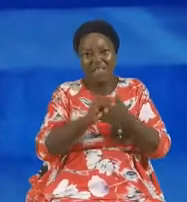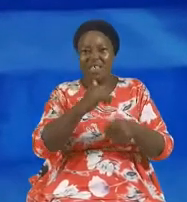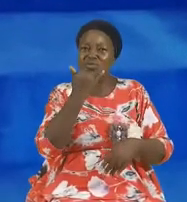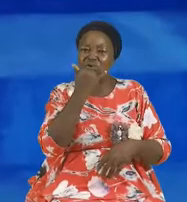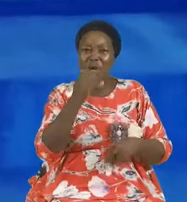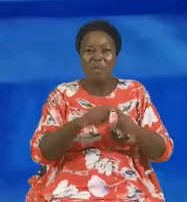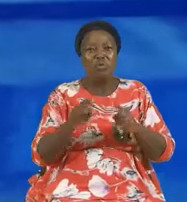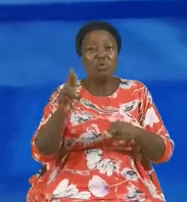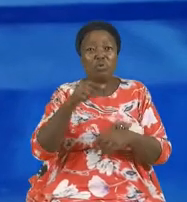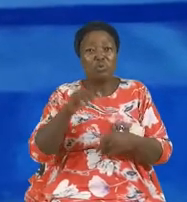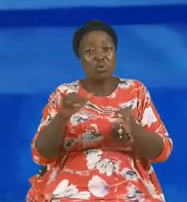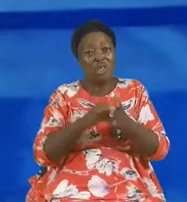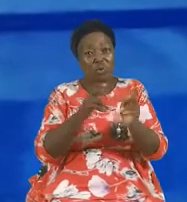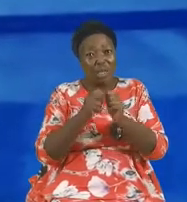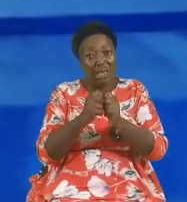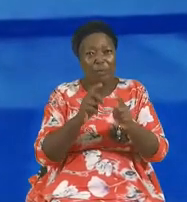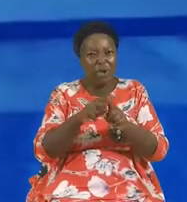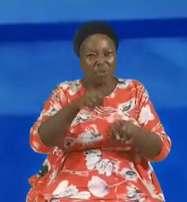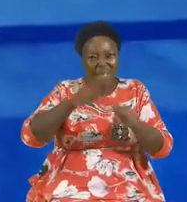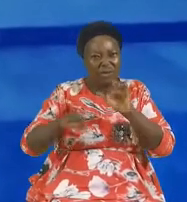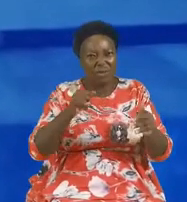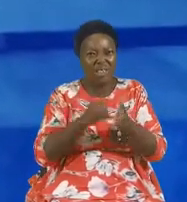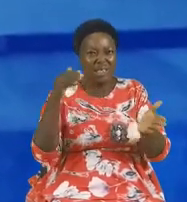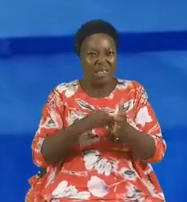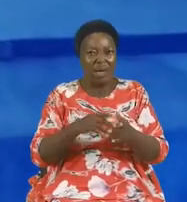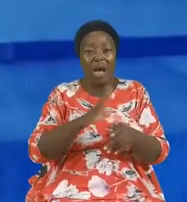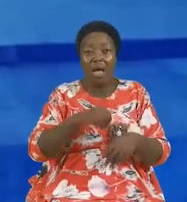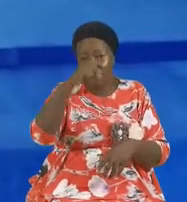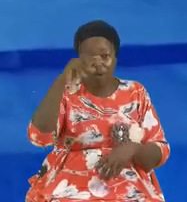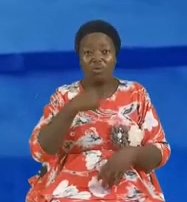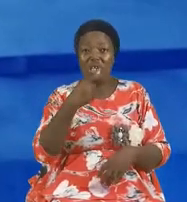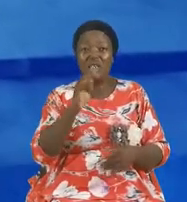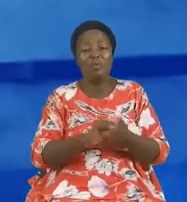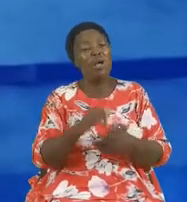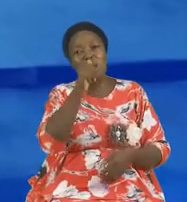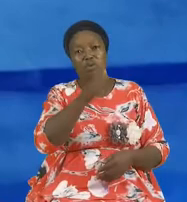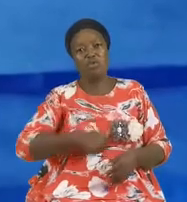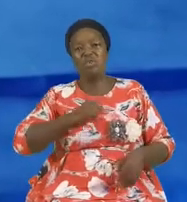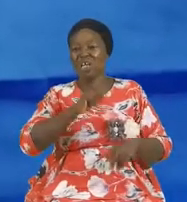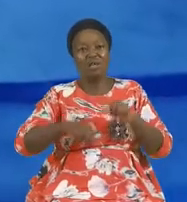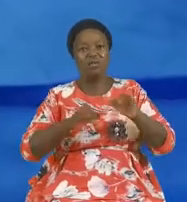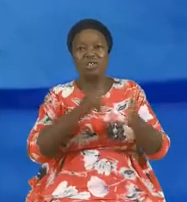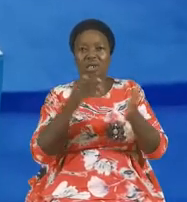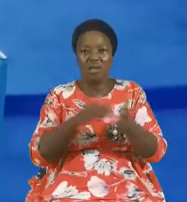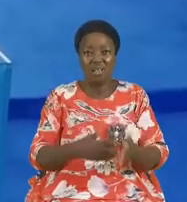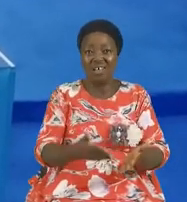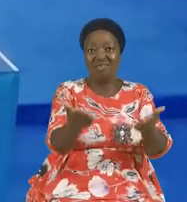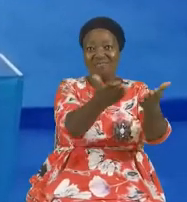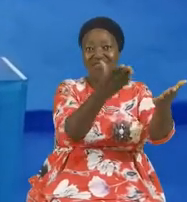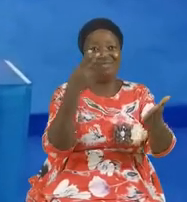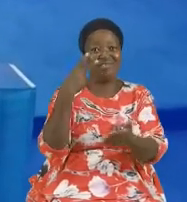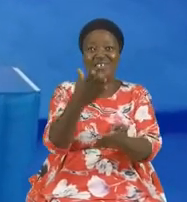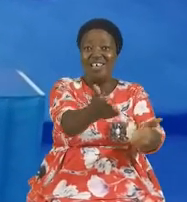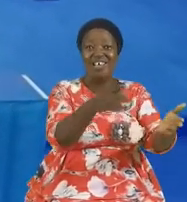wrong. We used to do that together. I cannot do that again. And because you said you'll not do that again,